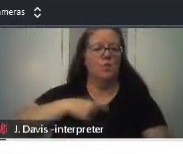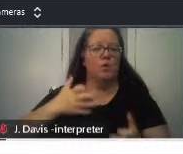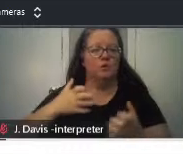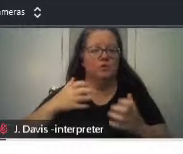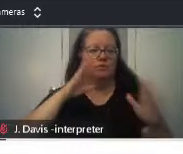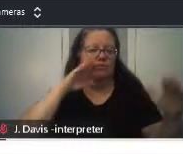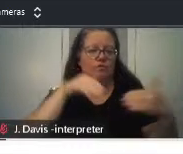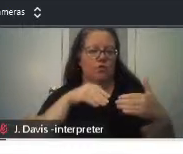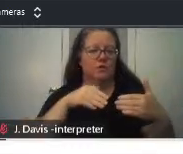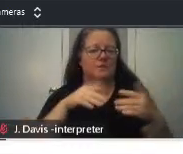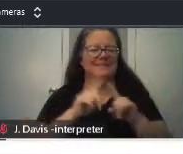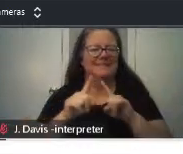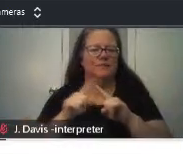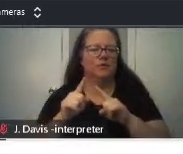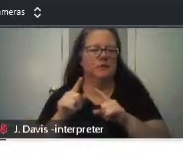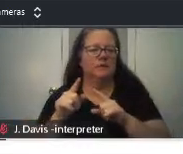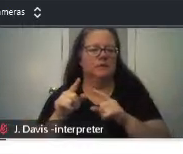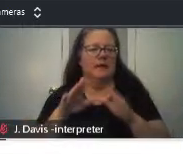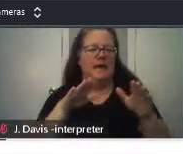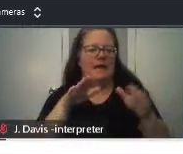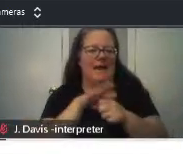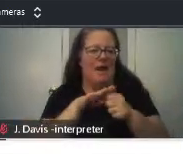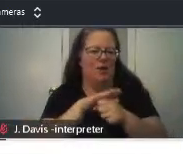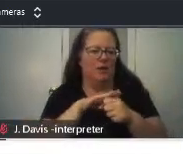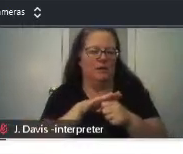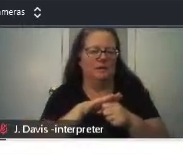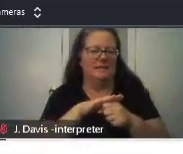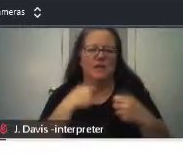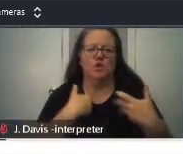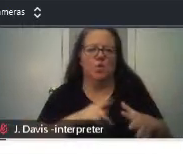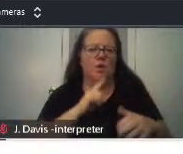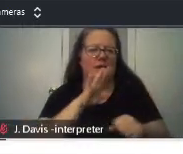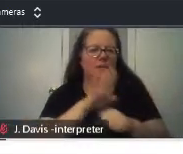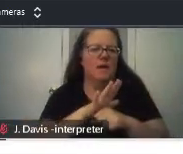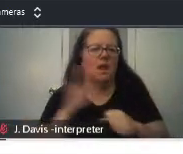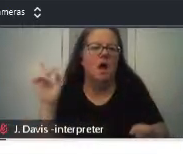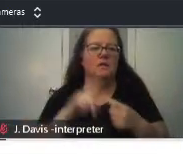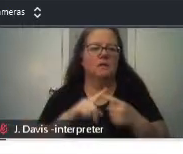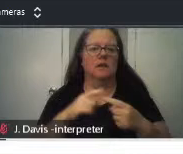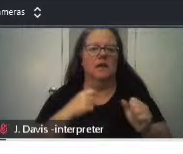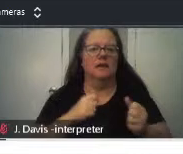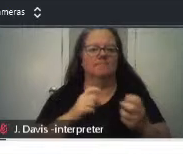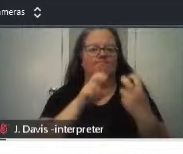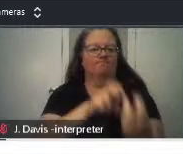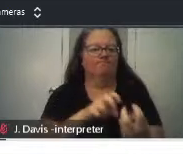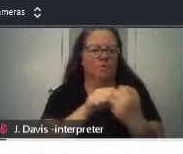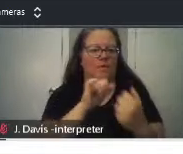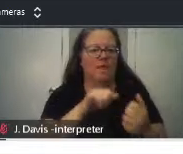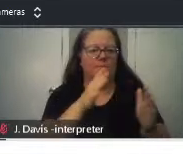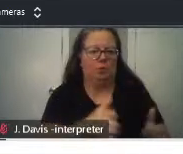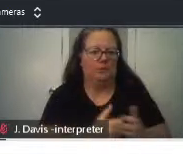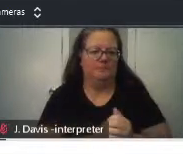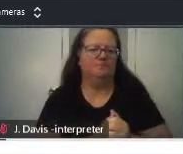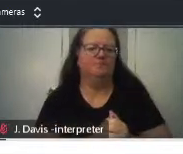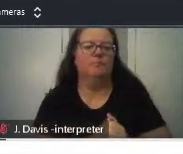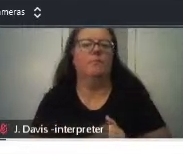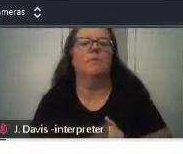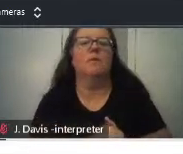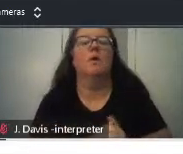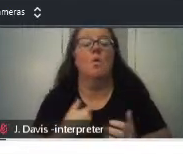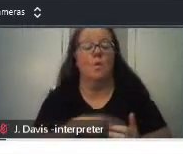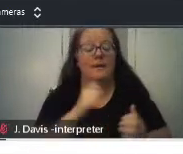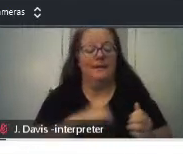area plan there that might address that, but I don't want to commit to that until I have a chance to talk with him. But what we can do is take a note